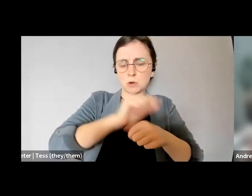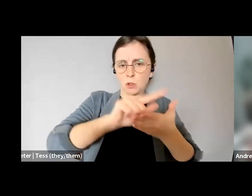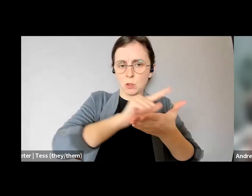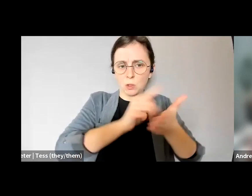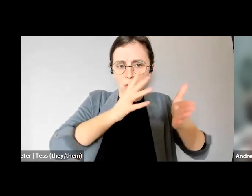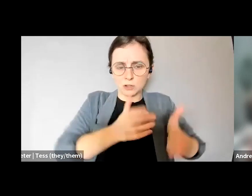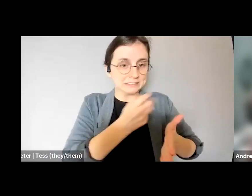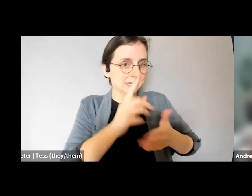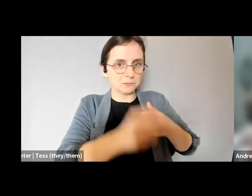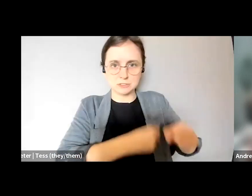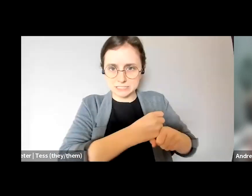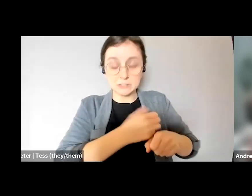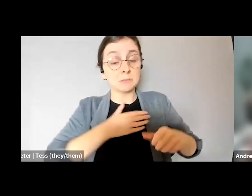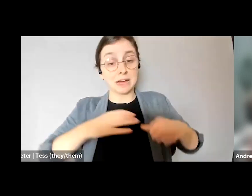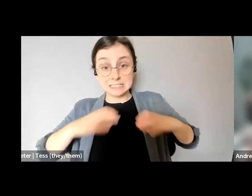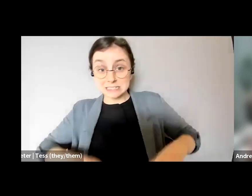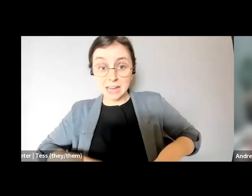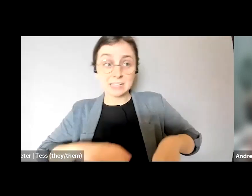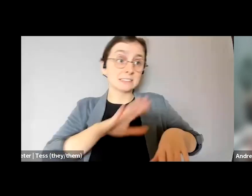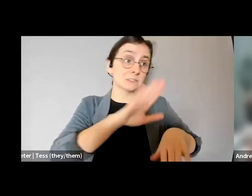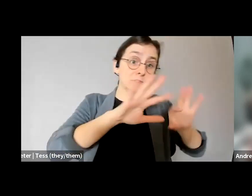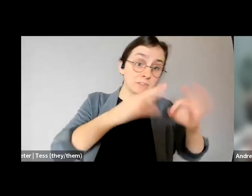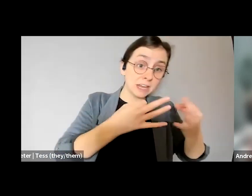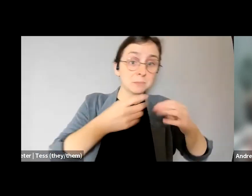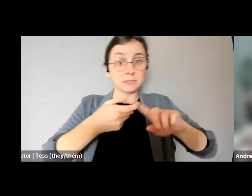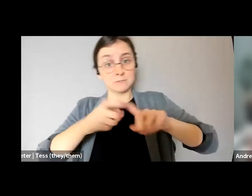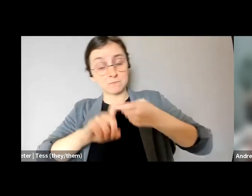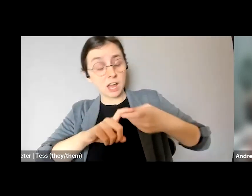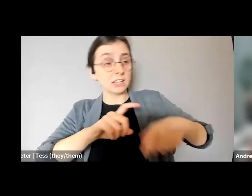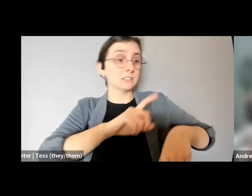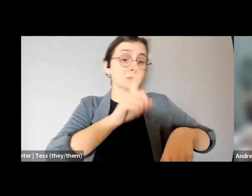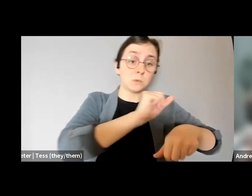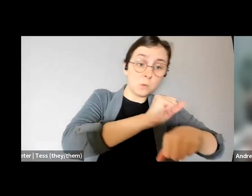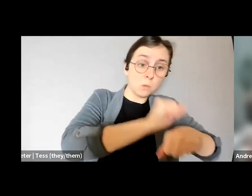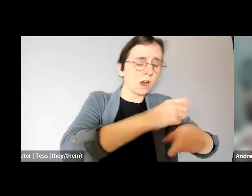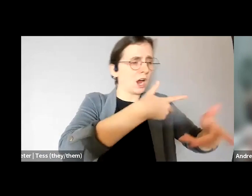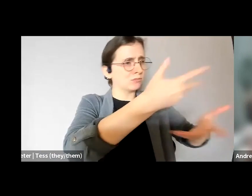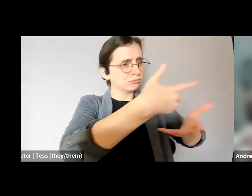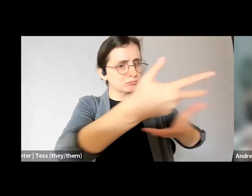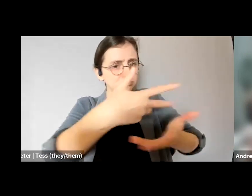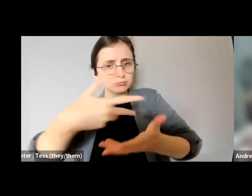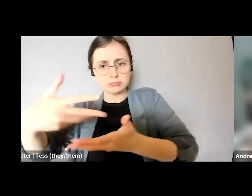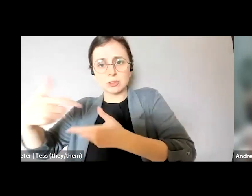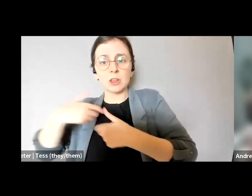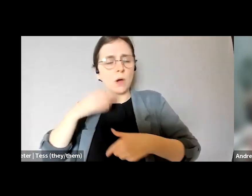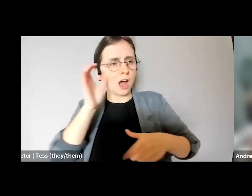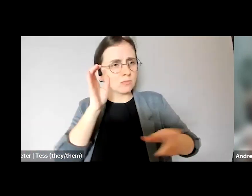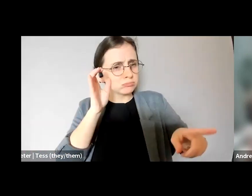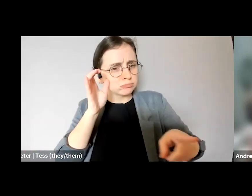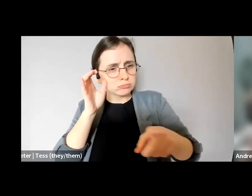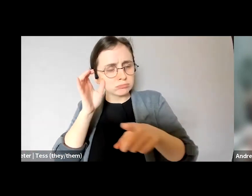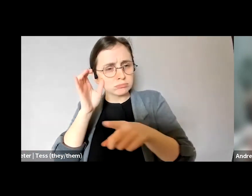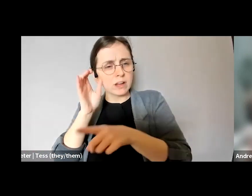with my clients, their families, their friends, their employers. And so I had many instances of hearing about hesitancy